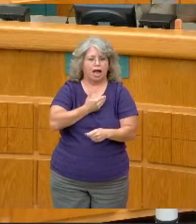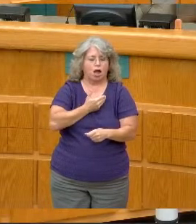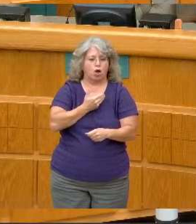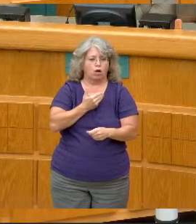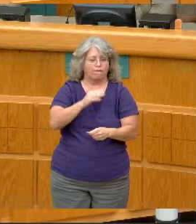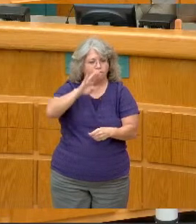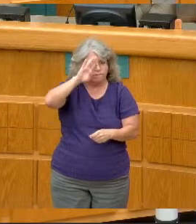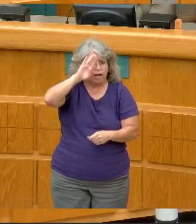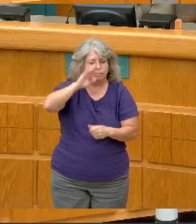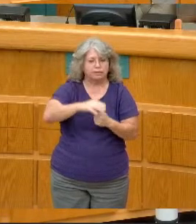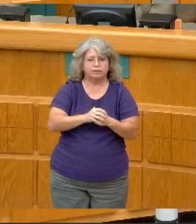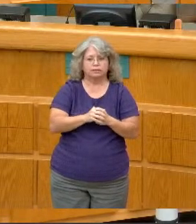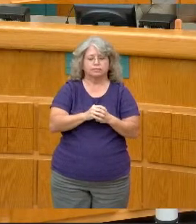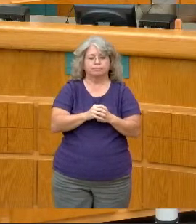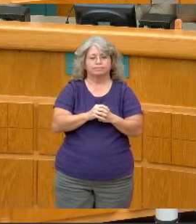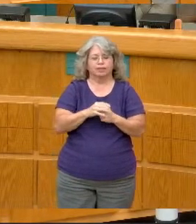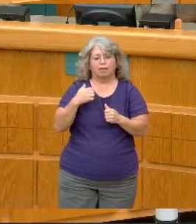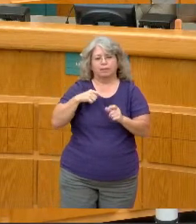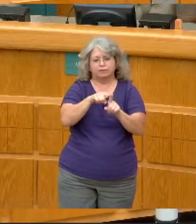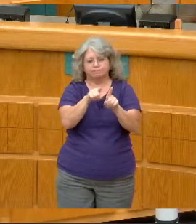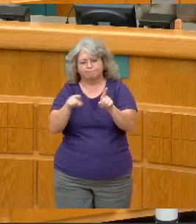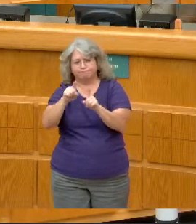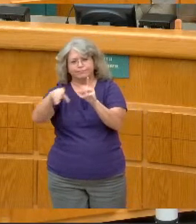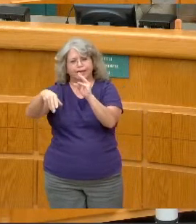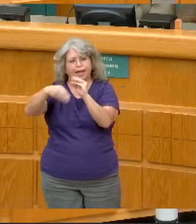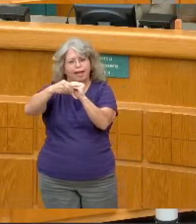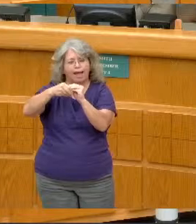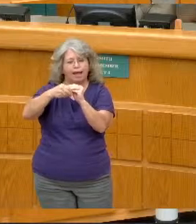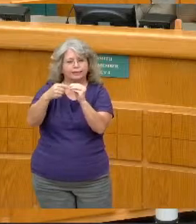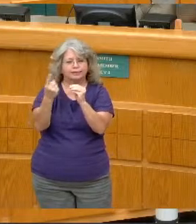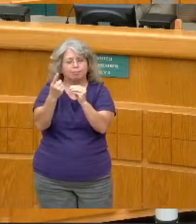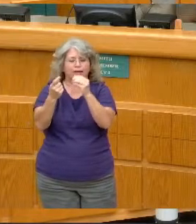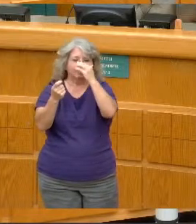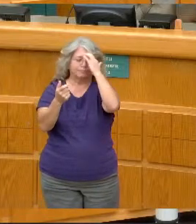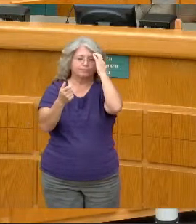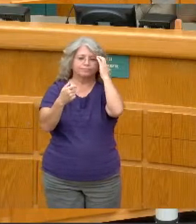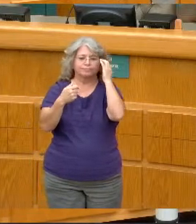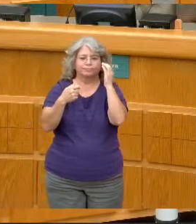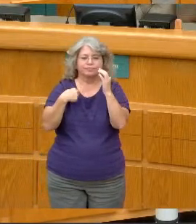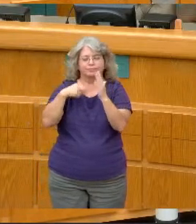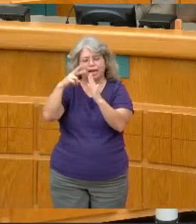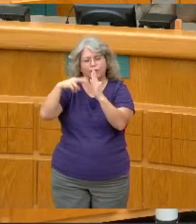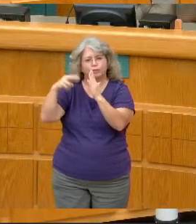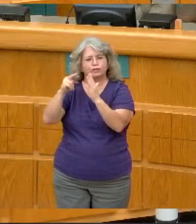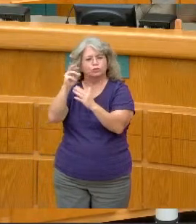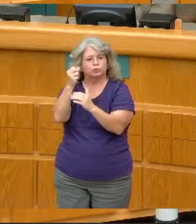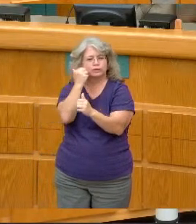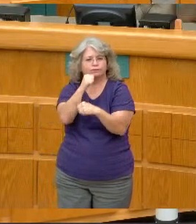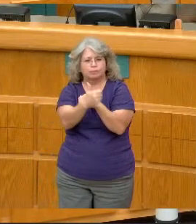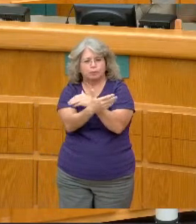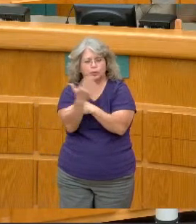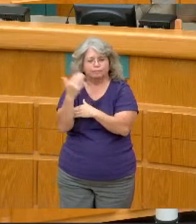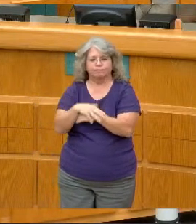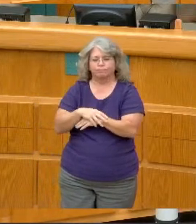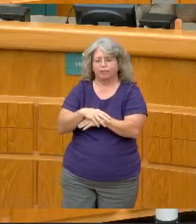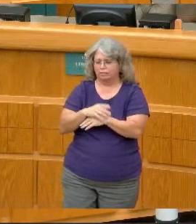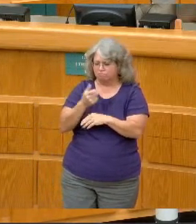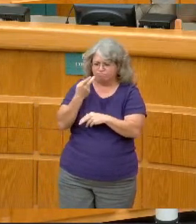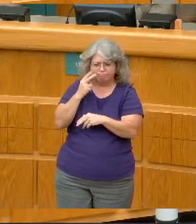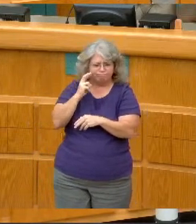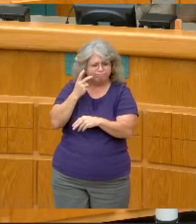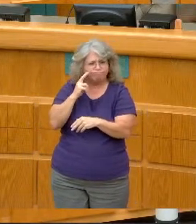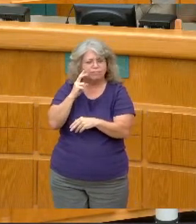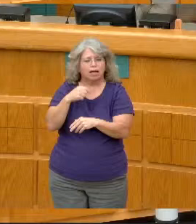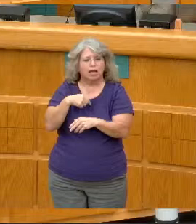county, all the way to individual outreach with our EMTs and firefighters. I'll ad-lib for just a little bit. I read